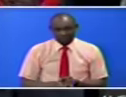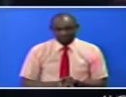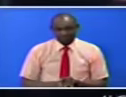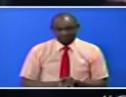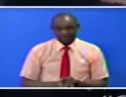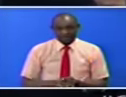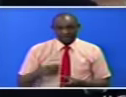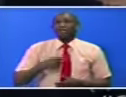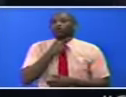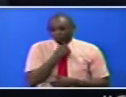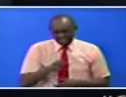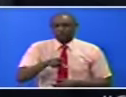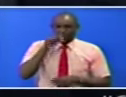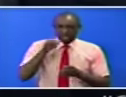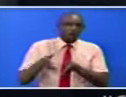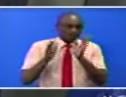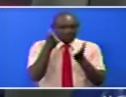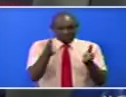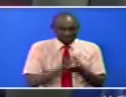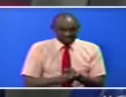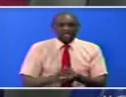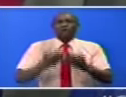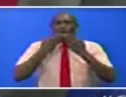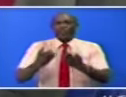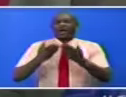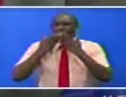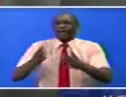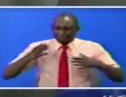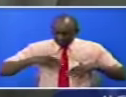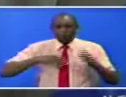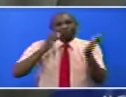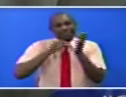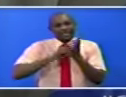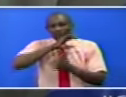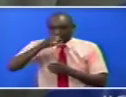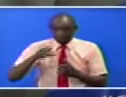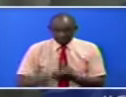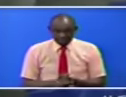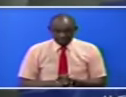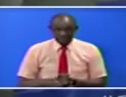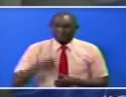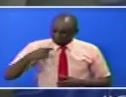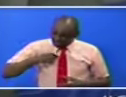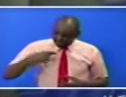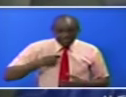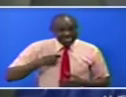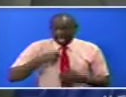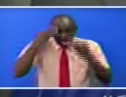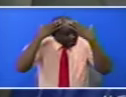I want to take this opportunity to thank the people of Machakos County. I just don't